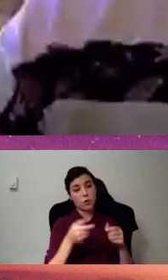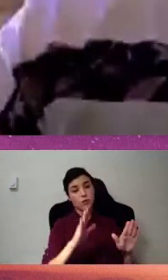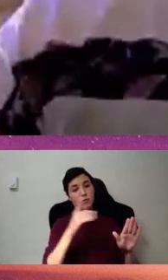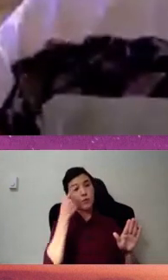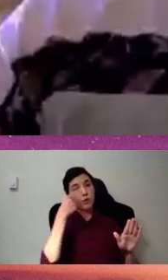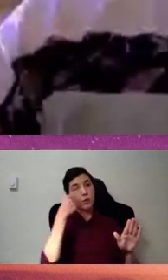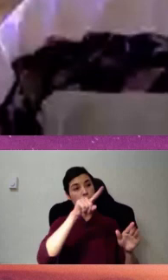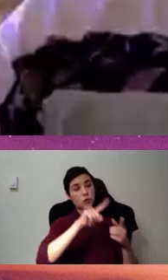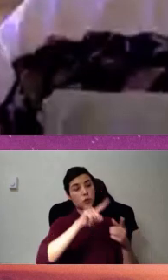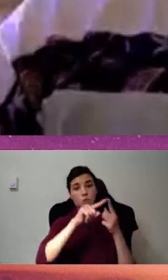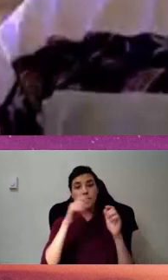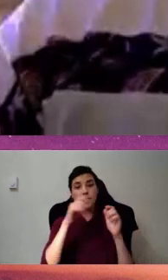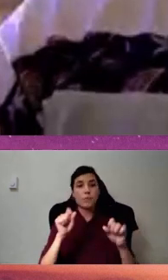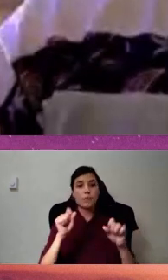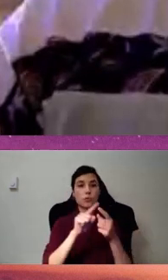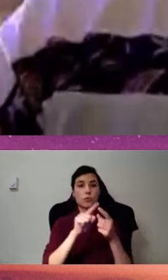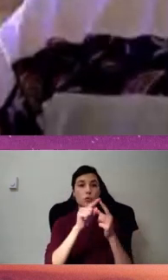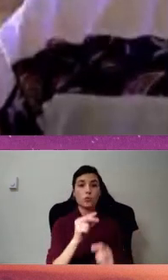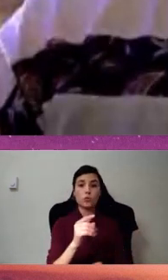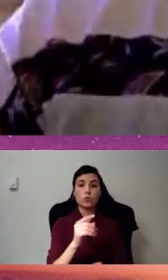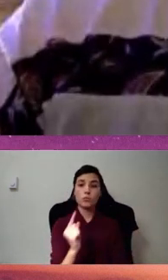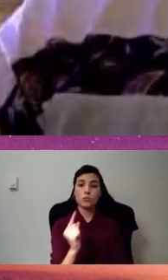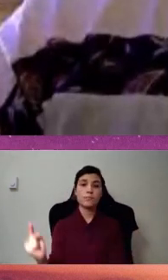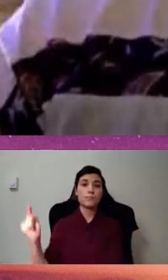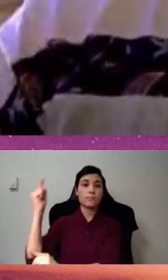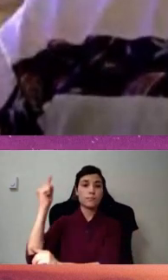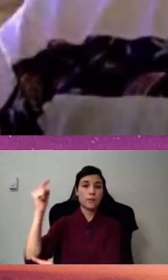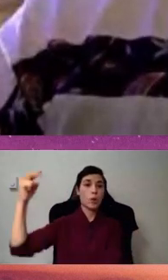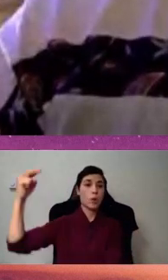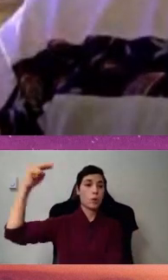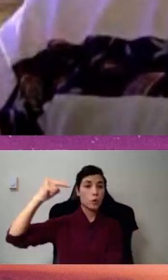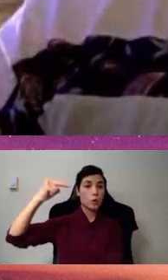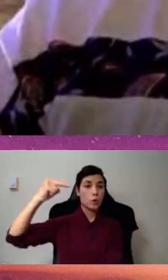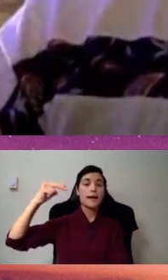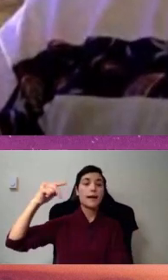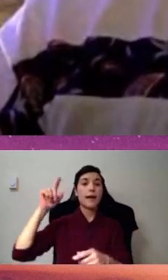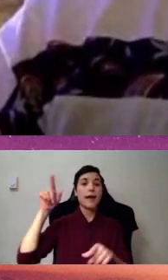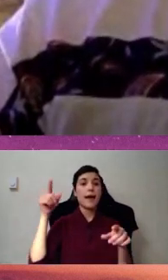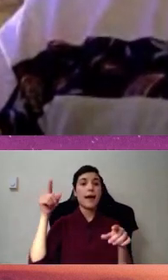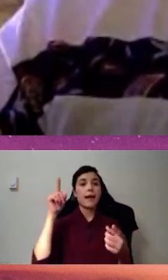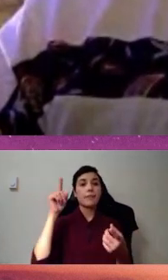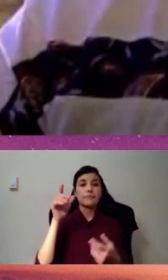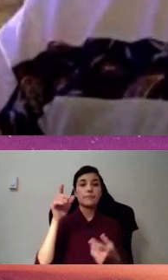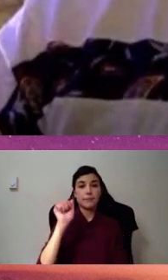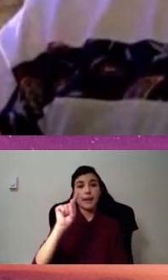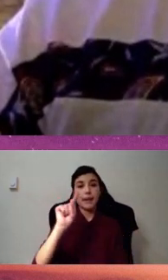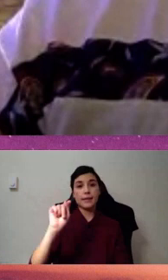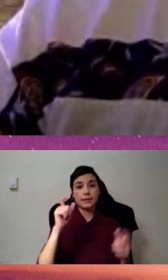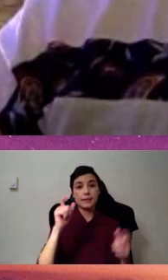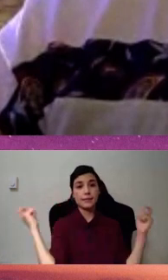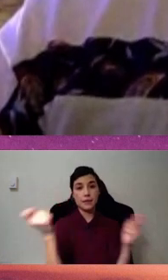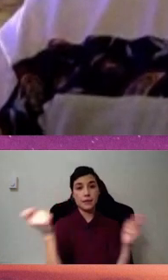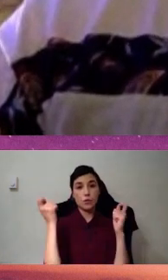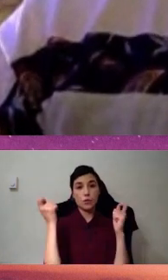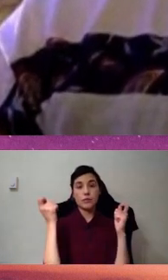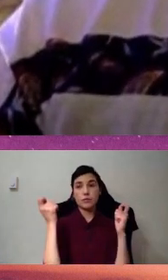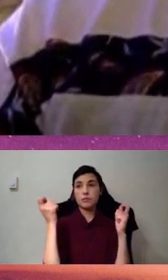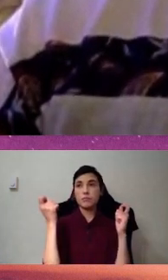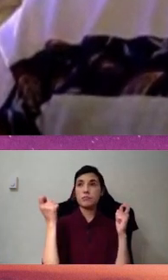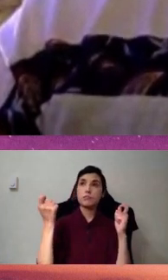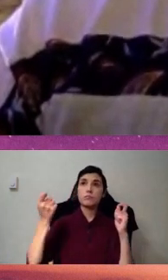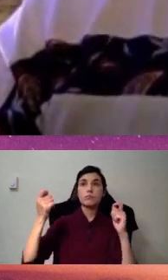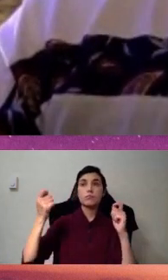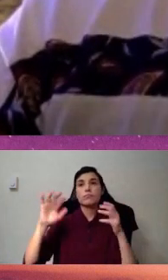eagle. An eagle being one of our sacred animals in many of our Indigenous nations. And,